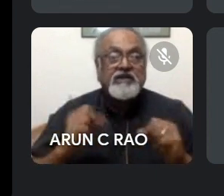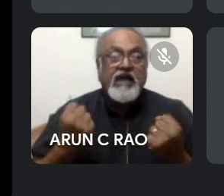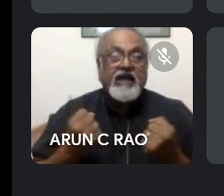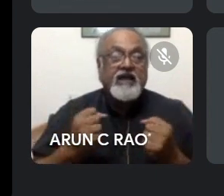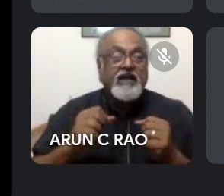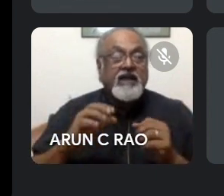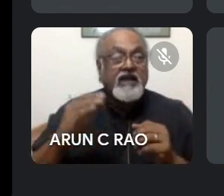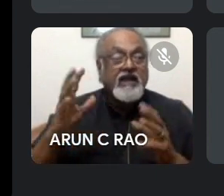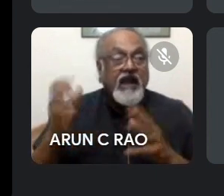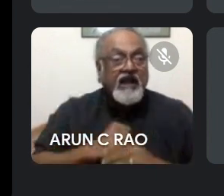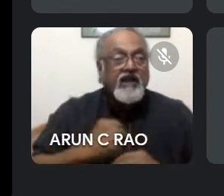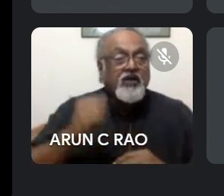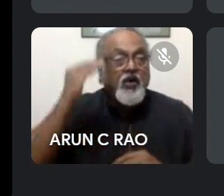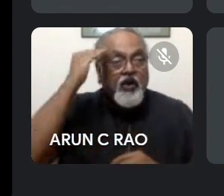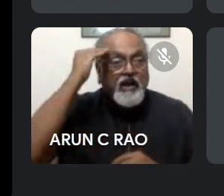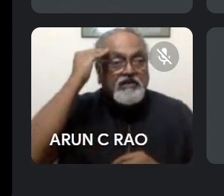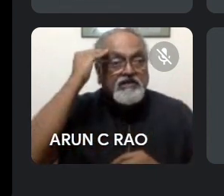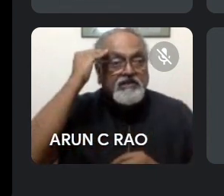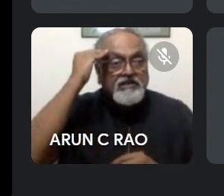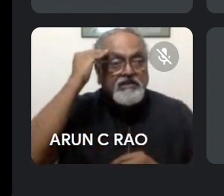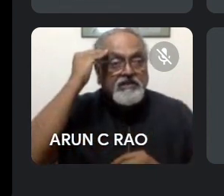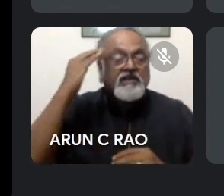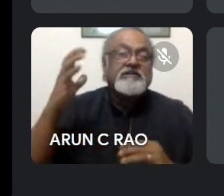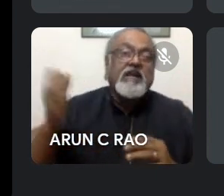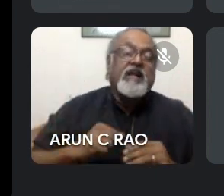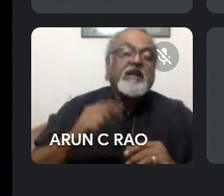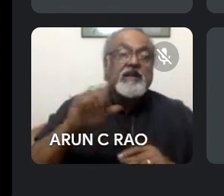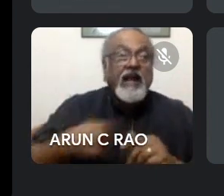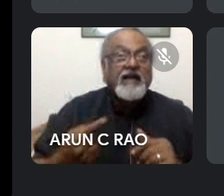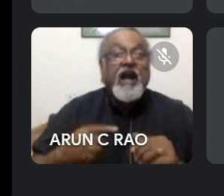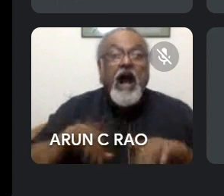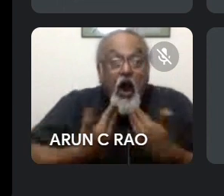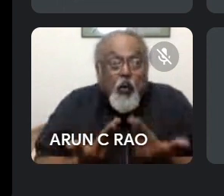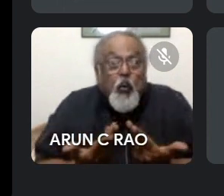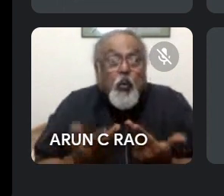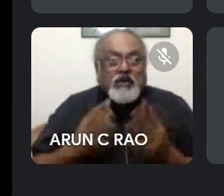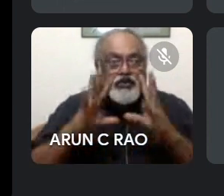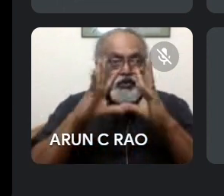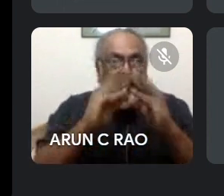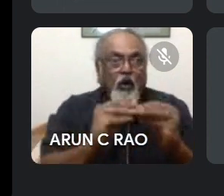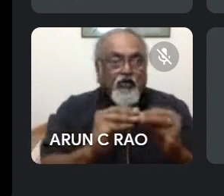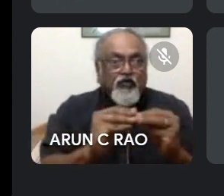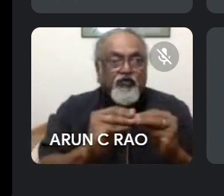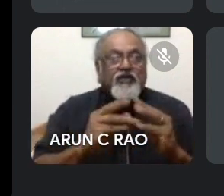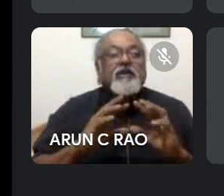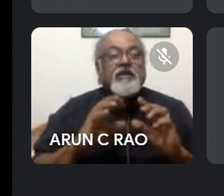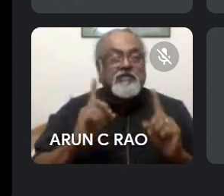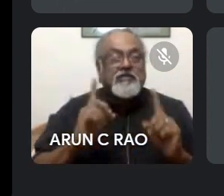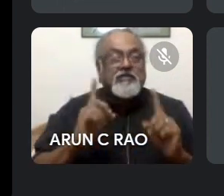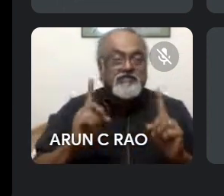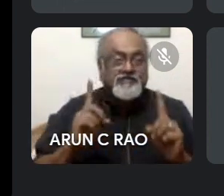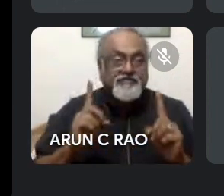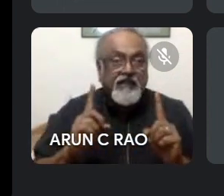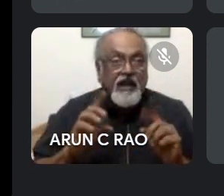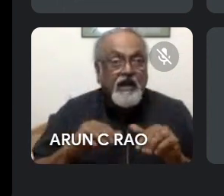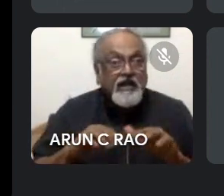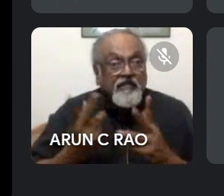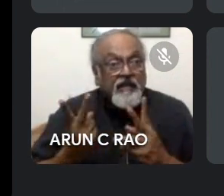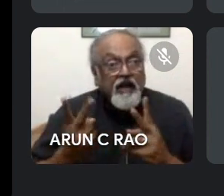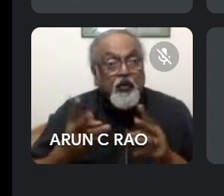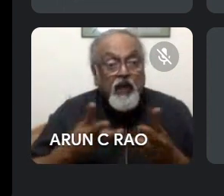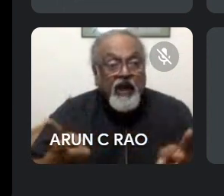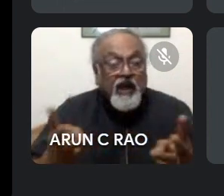methods. Okay, fine. I admit that I have really, really, really abysmal spelling. But is there a different method of writing